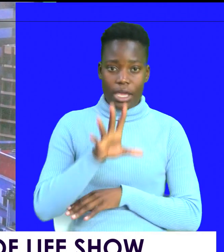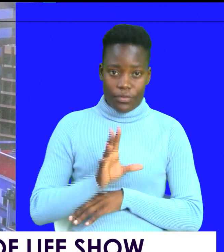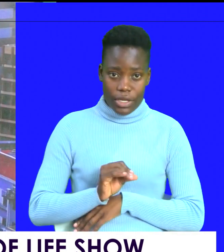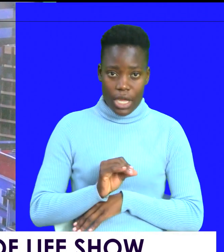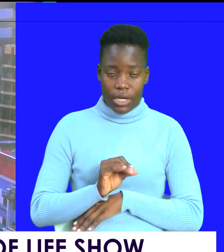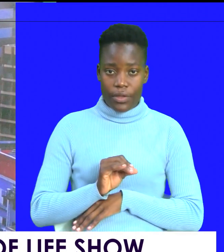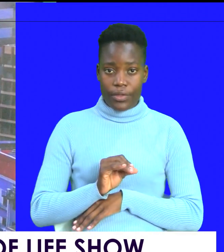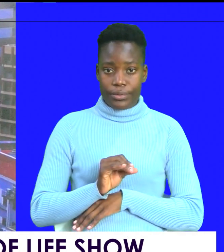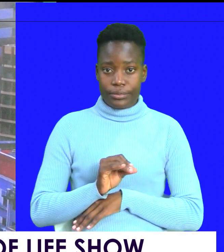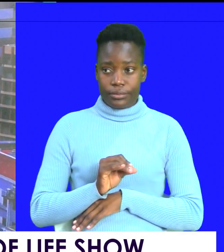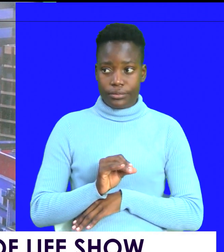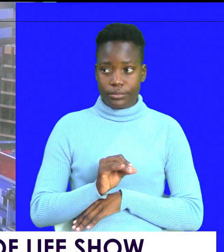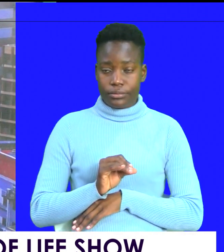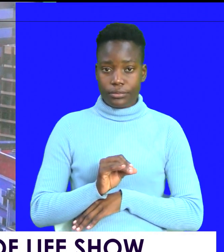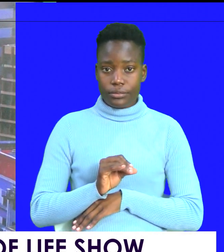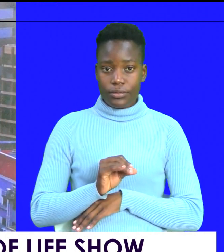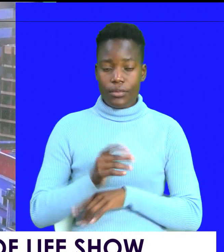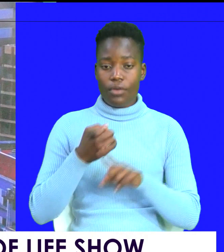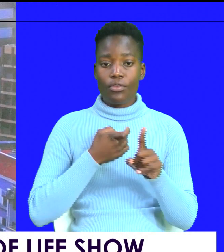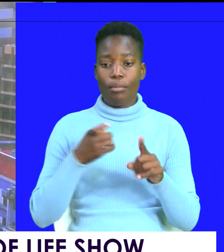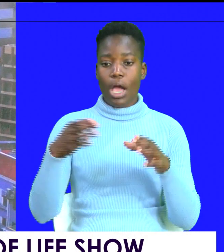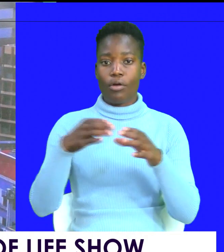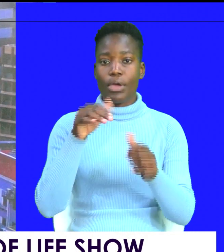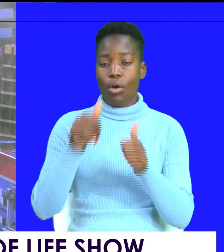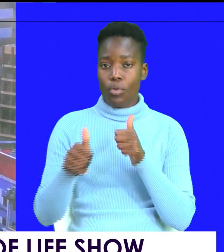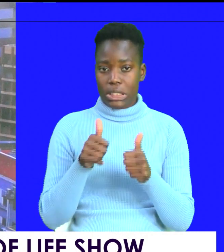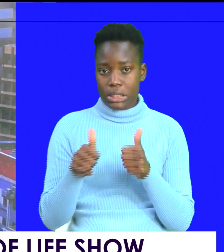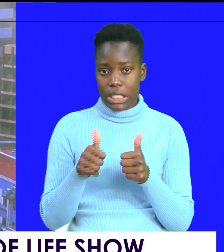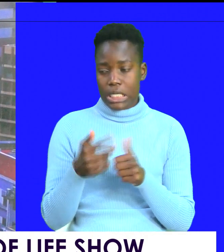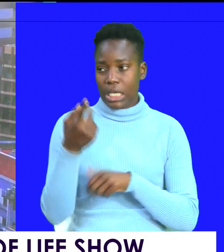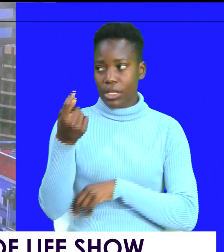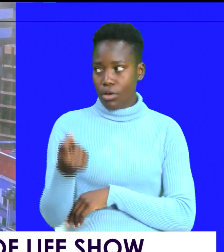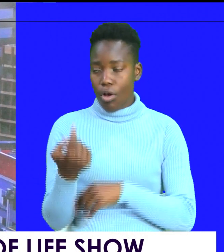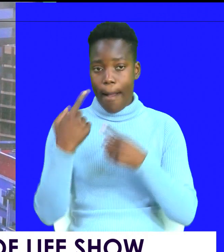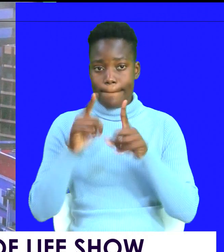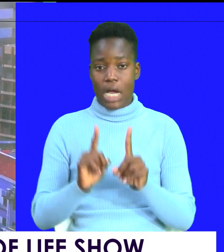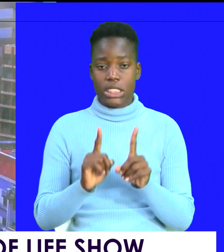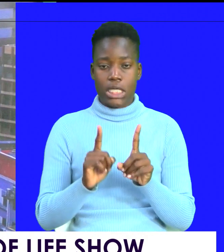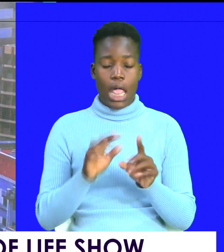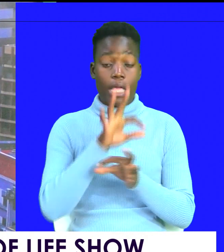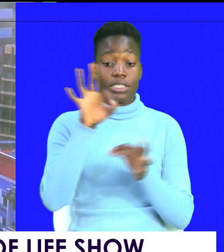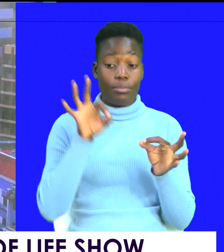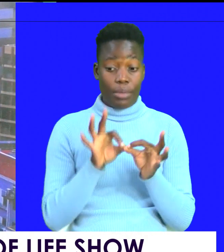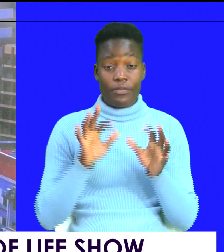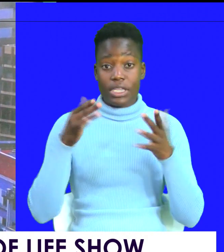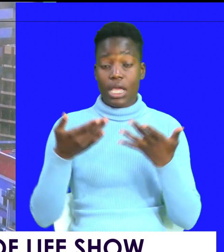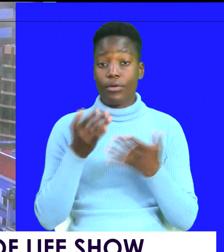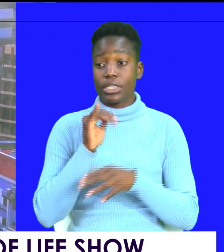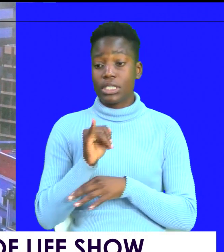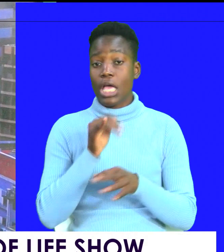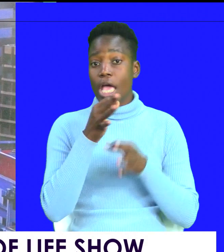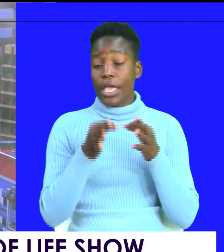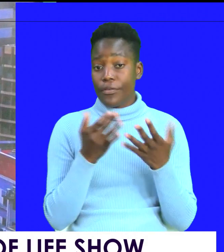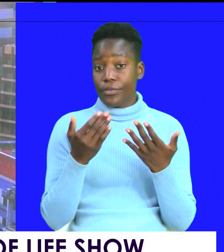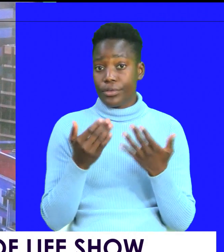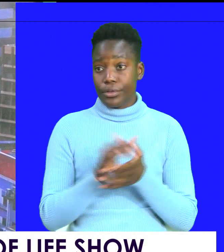be, from a community that is considered marginalized. But it is perfect the way it is in its